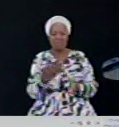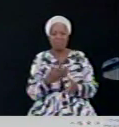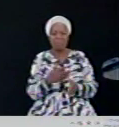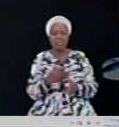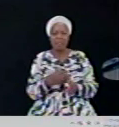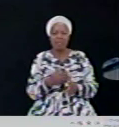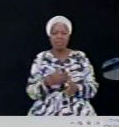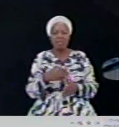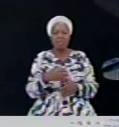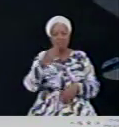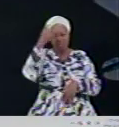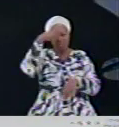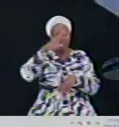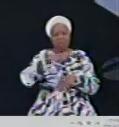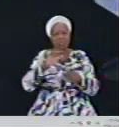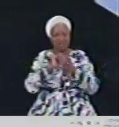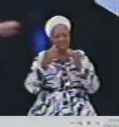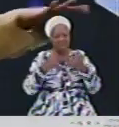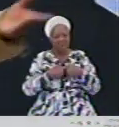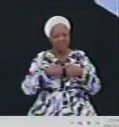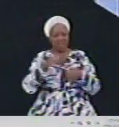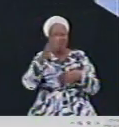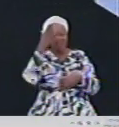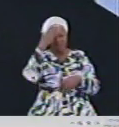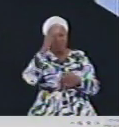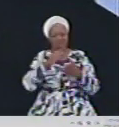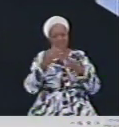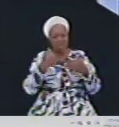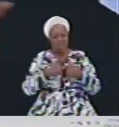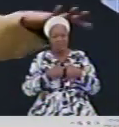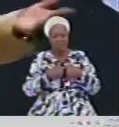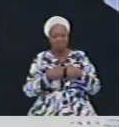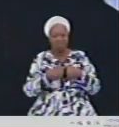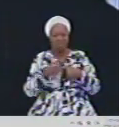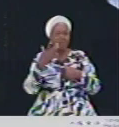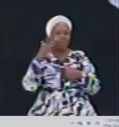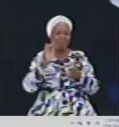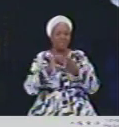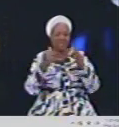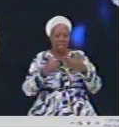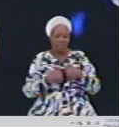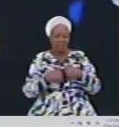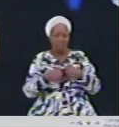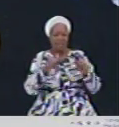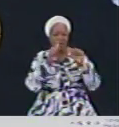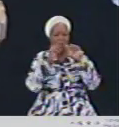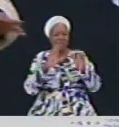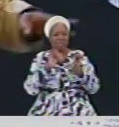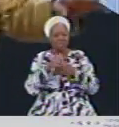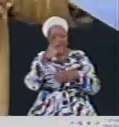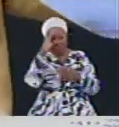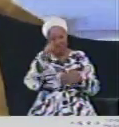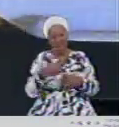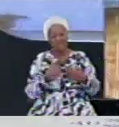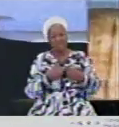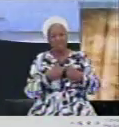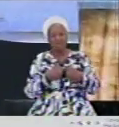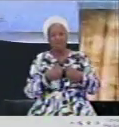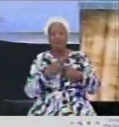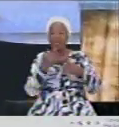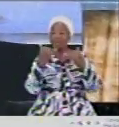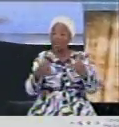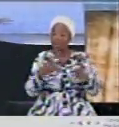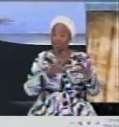had, knowledge that he had, favor that he had, blessings that he had. Now the Lord